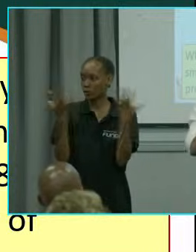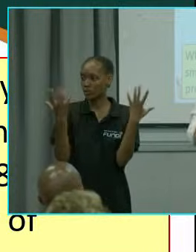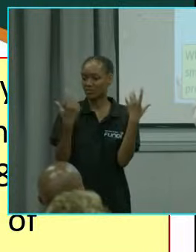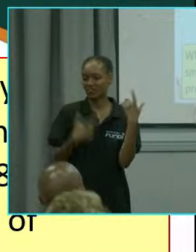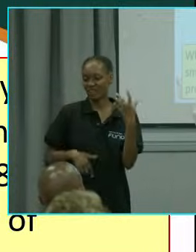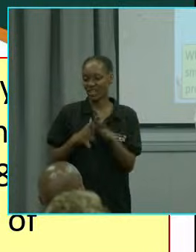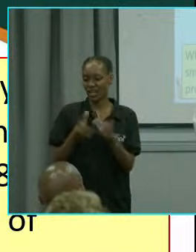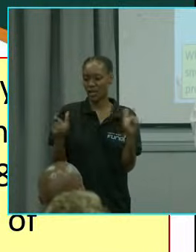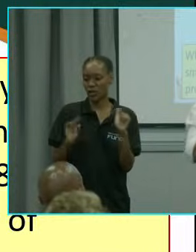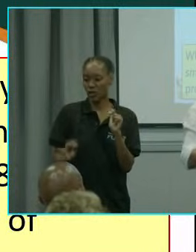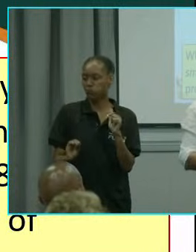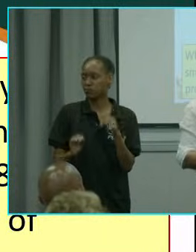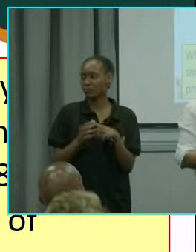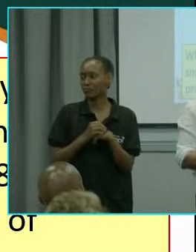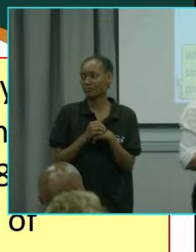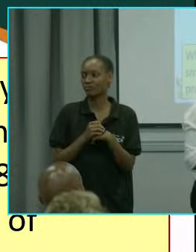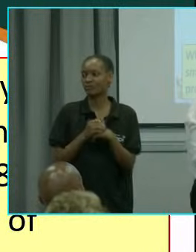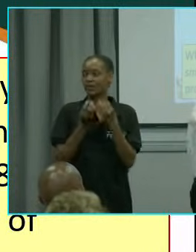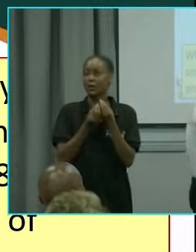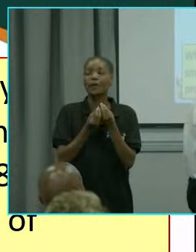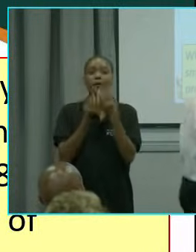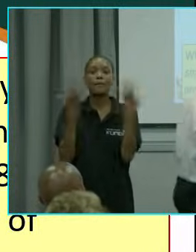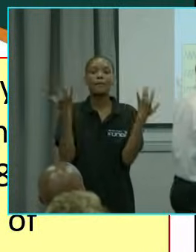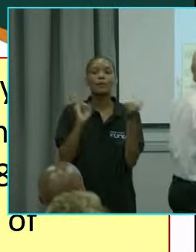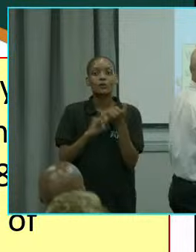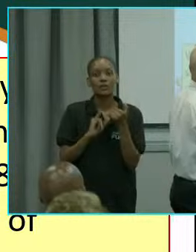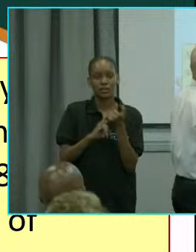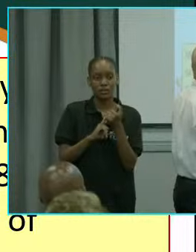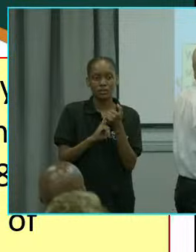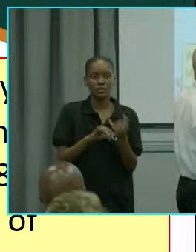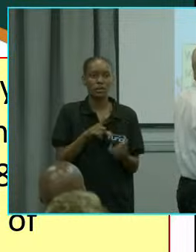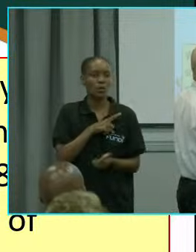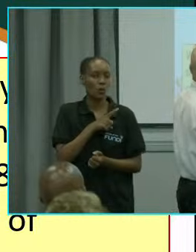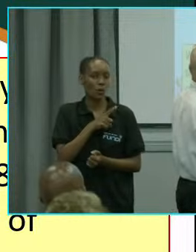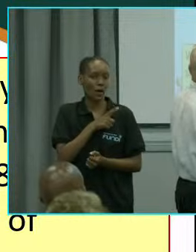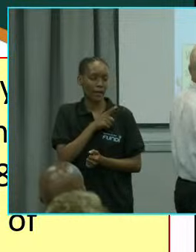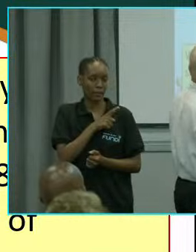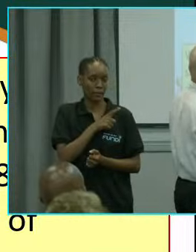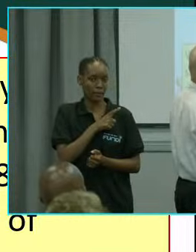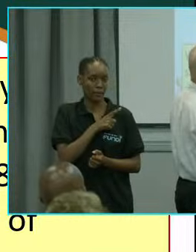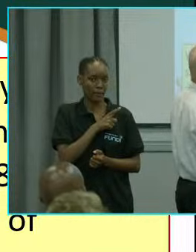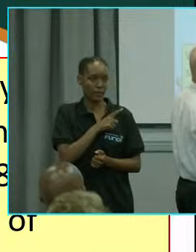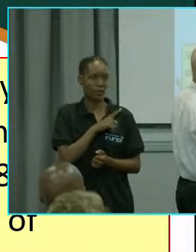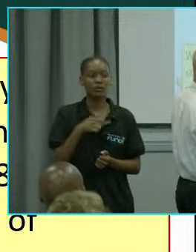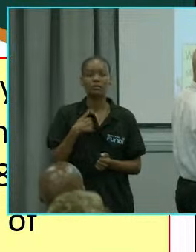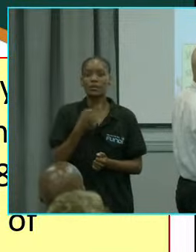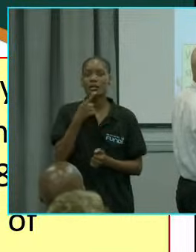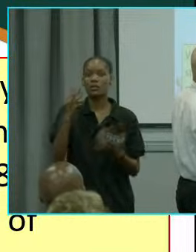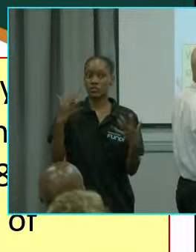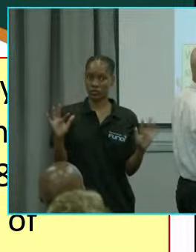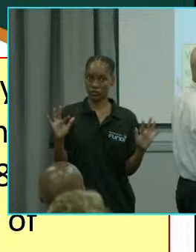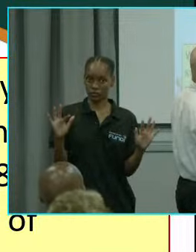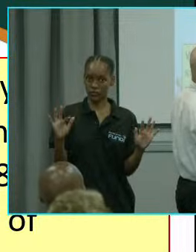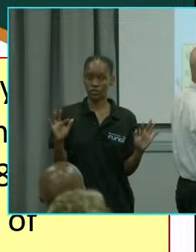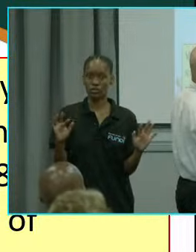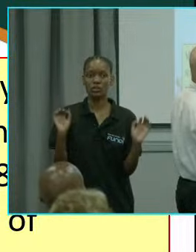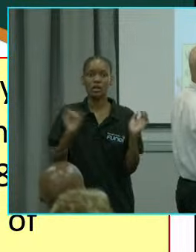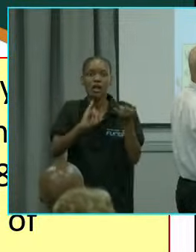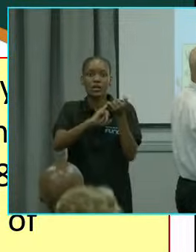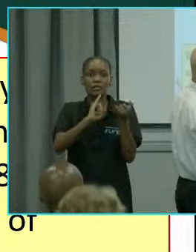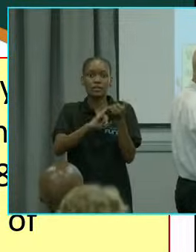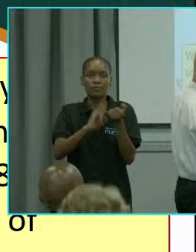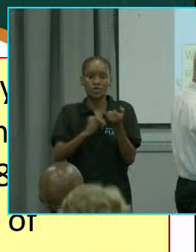more subjects into more posts. And why would this be? Okay, I mentioned that subjects are weighted